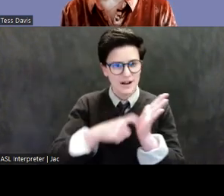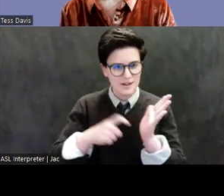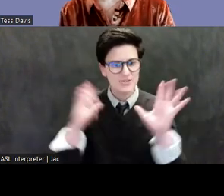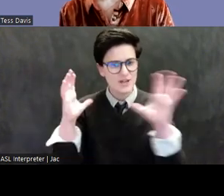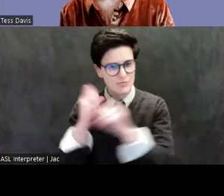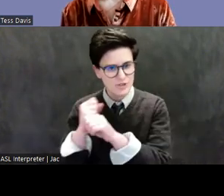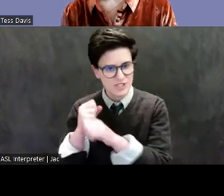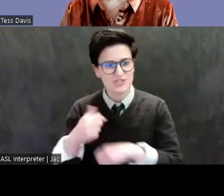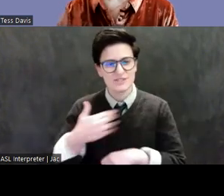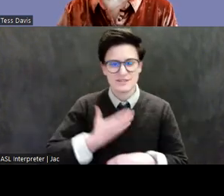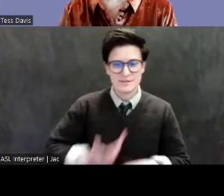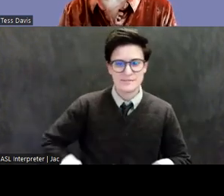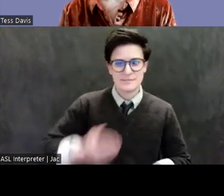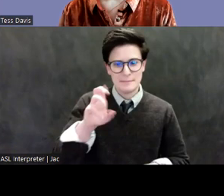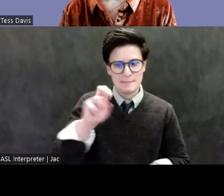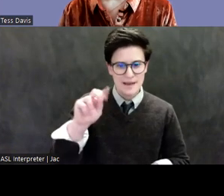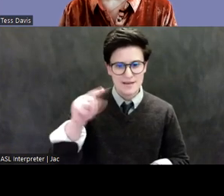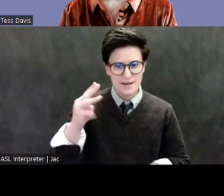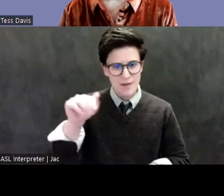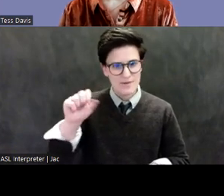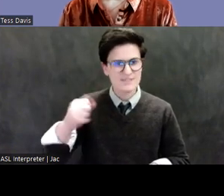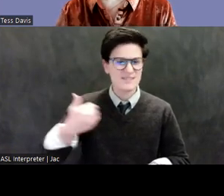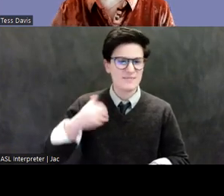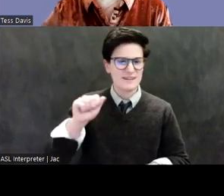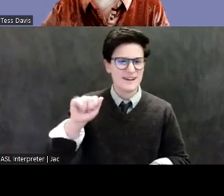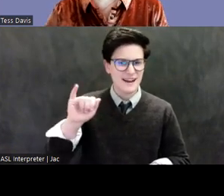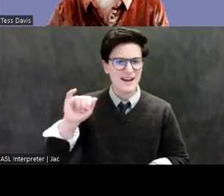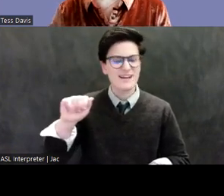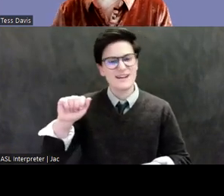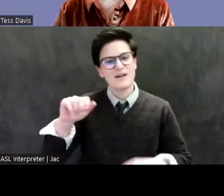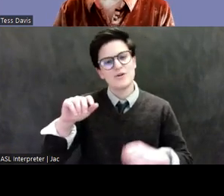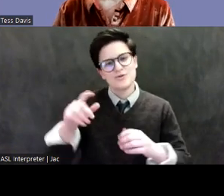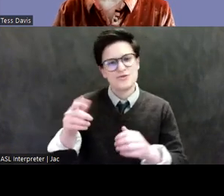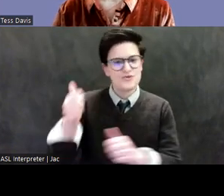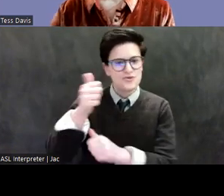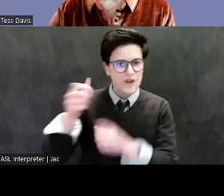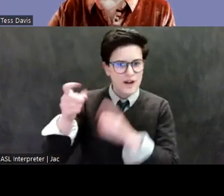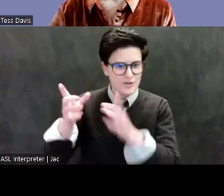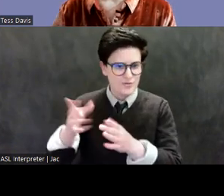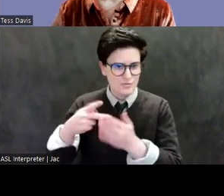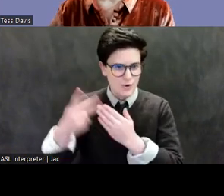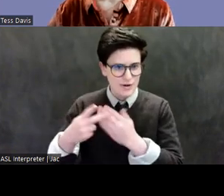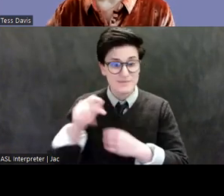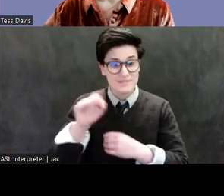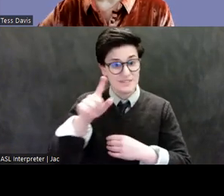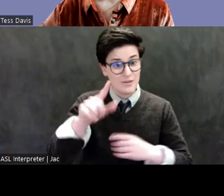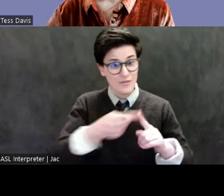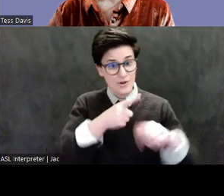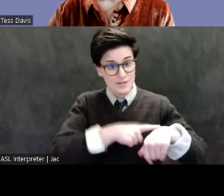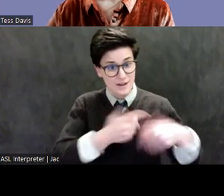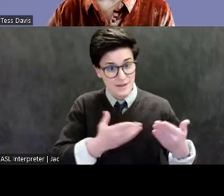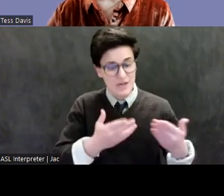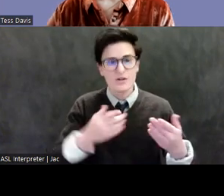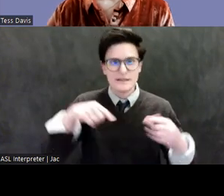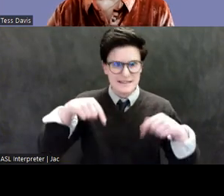Thomas, and I'm the AIA's Director of Programs. For those of you joining us for the first time, AIA is North America's oldest and the world's